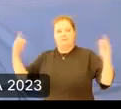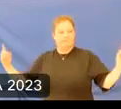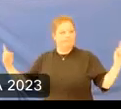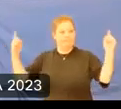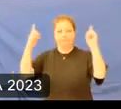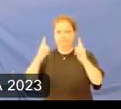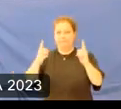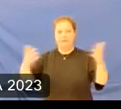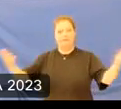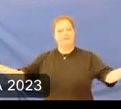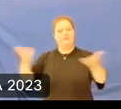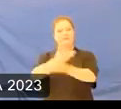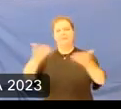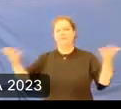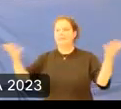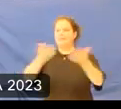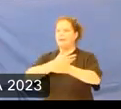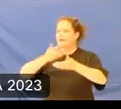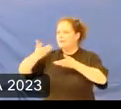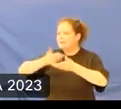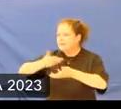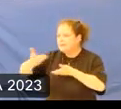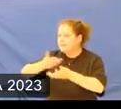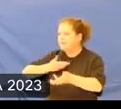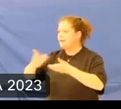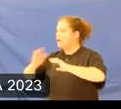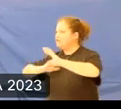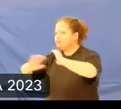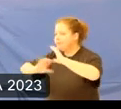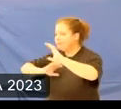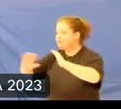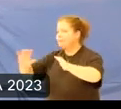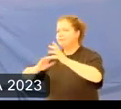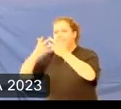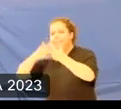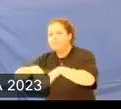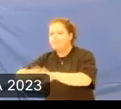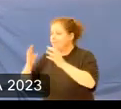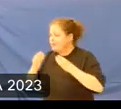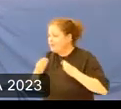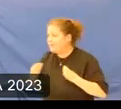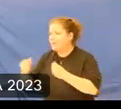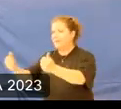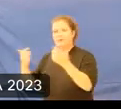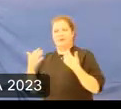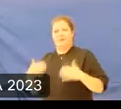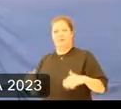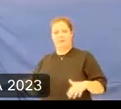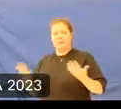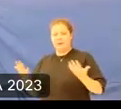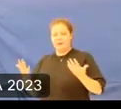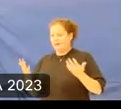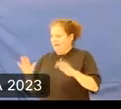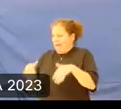able to ease things along socially. And then we have the rhetorical prowess that seems to lie